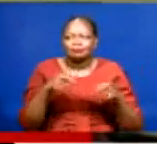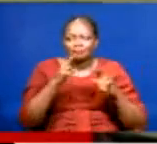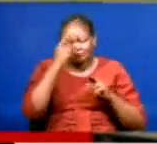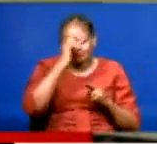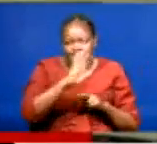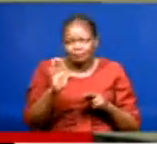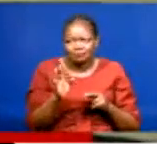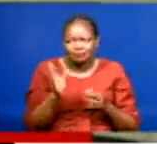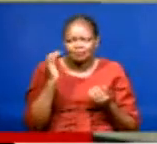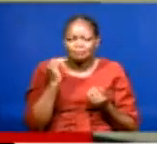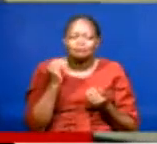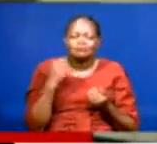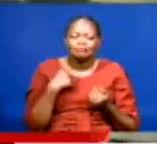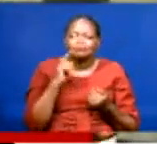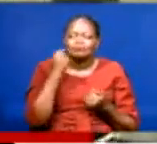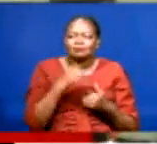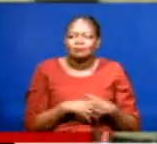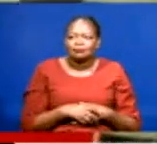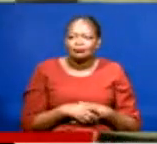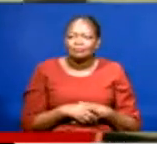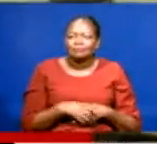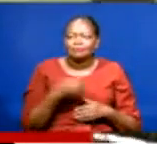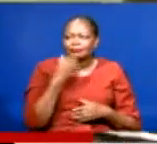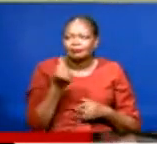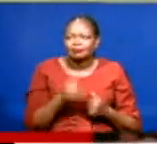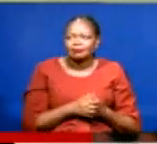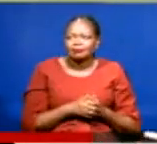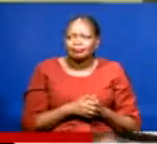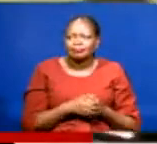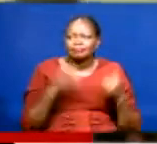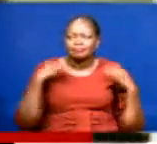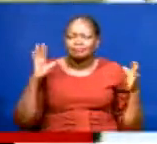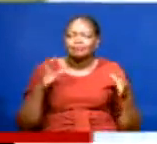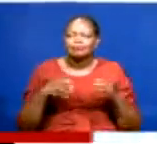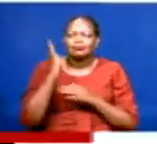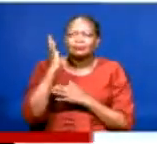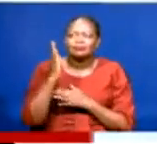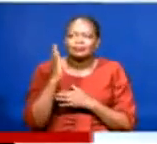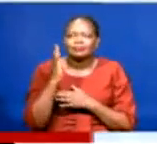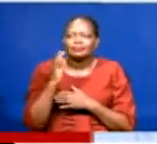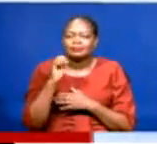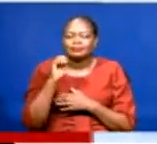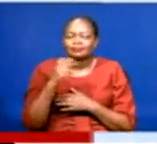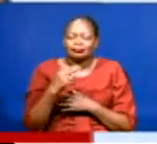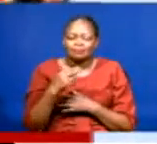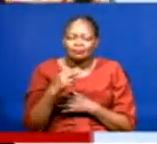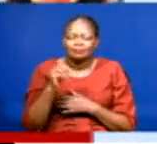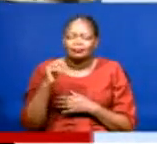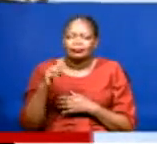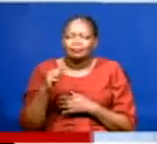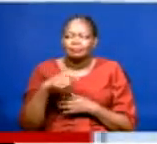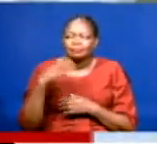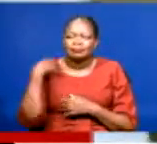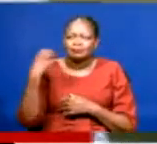and looking forward to have them in Kenya. Okay, all yes. The best. Angel of Four, Sarah Achieng, she's a champion, has